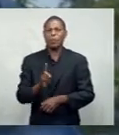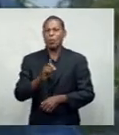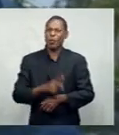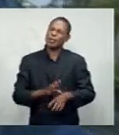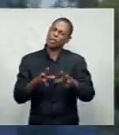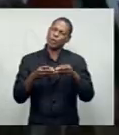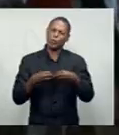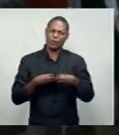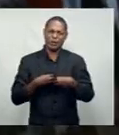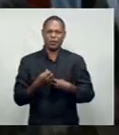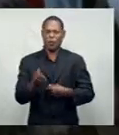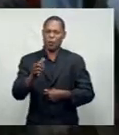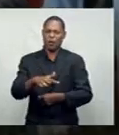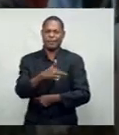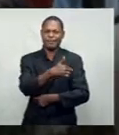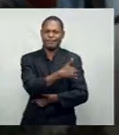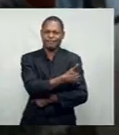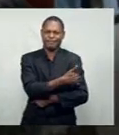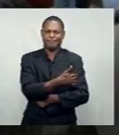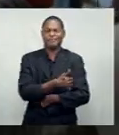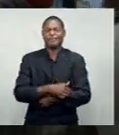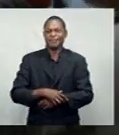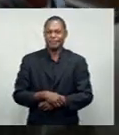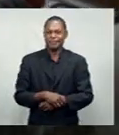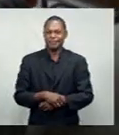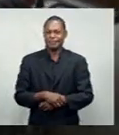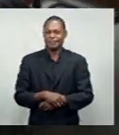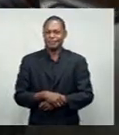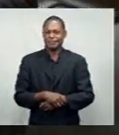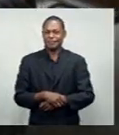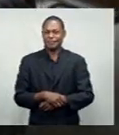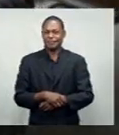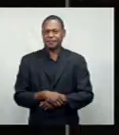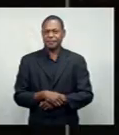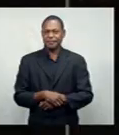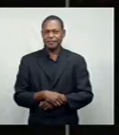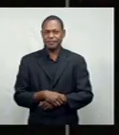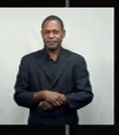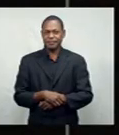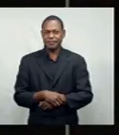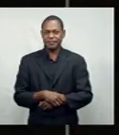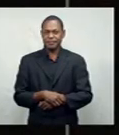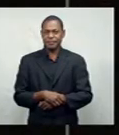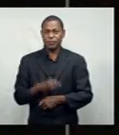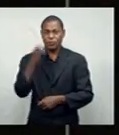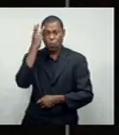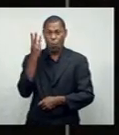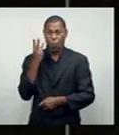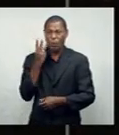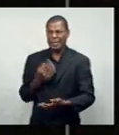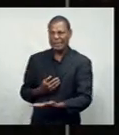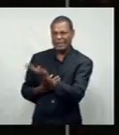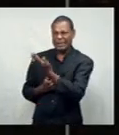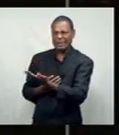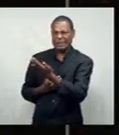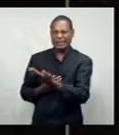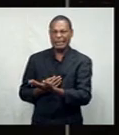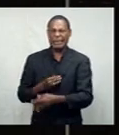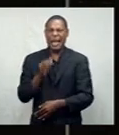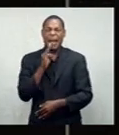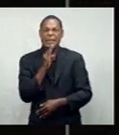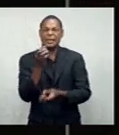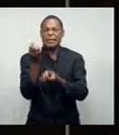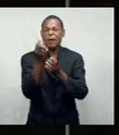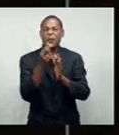their first dose of the AstraZeneca vaccine. Lena Reese, FBC News. A woman who allegedly posted videos in relation